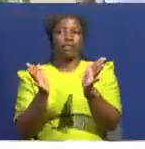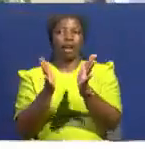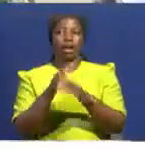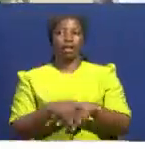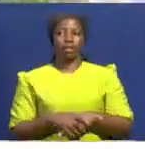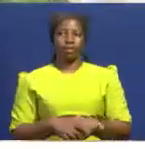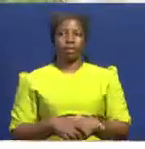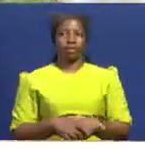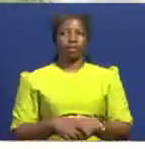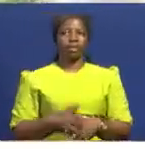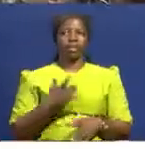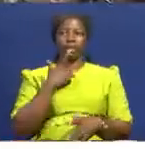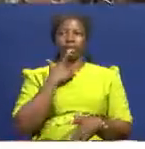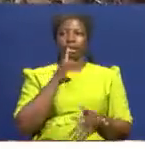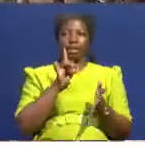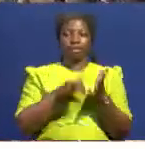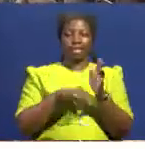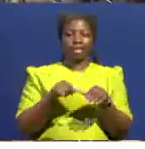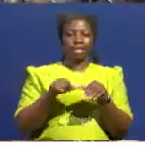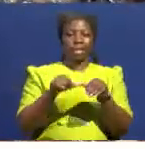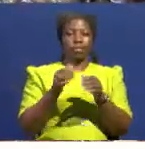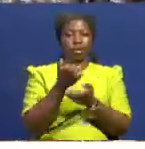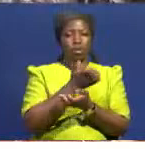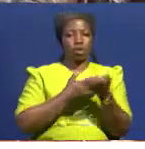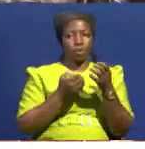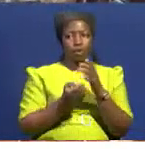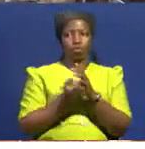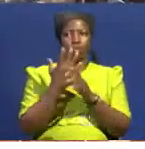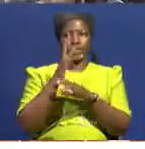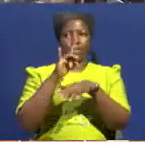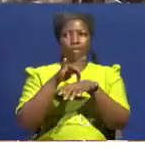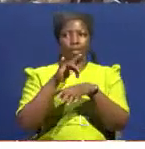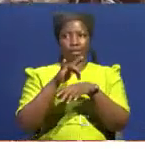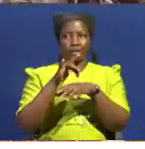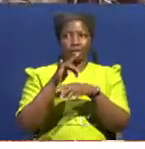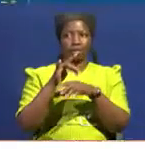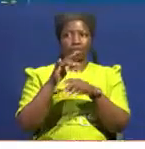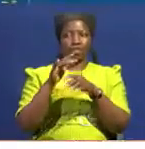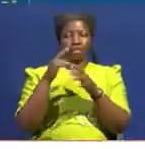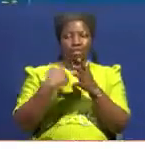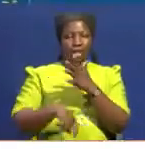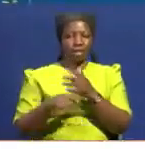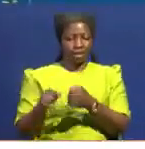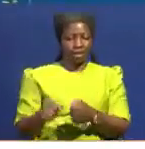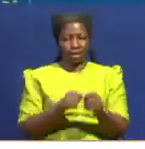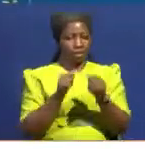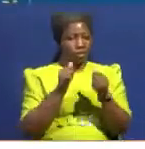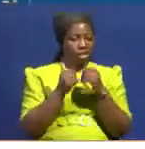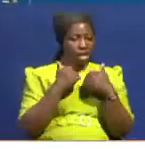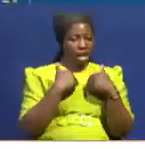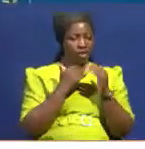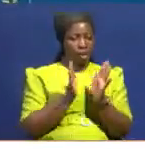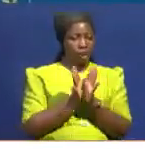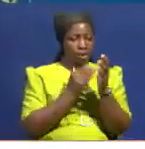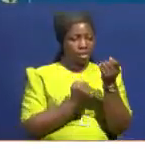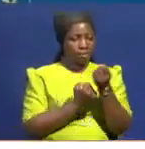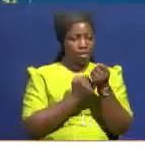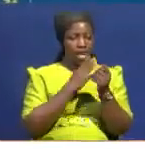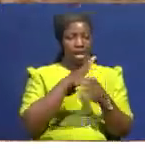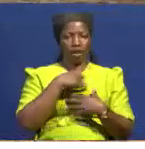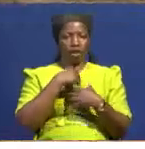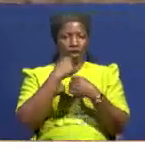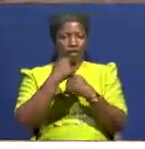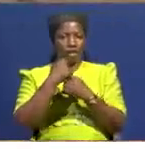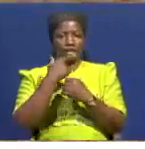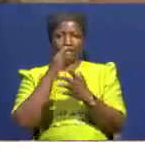Later pointed out that sustainable economic growth hinges on tax strategies that foster public support and confidence, noting that